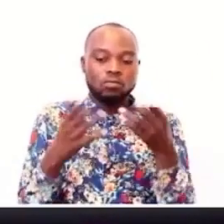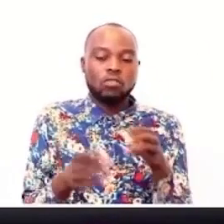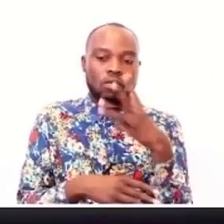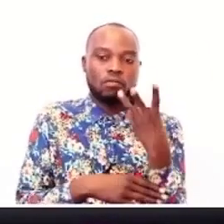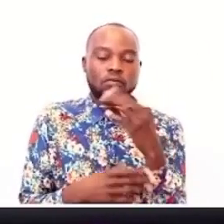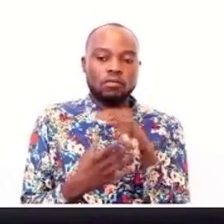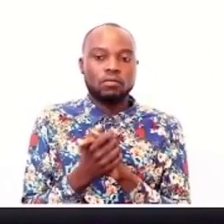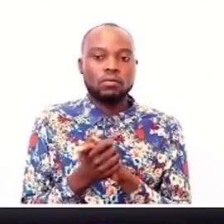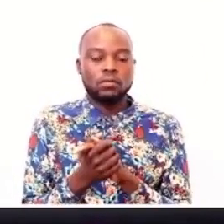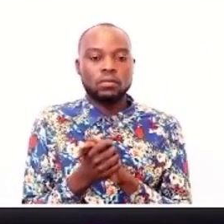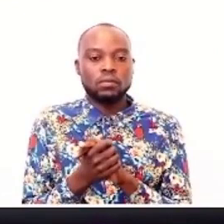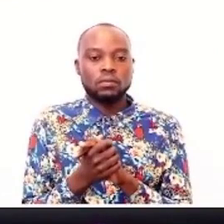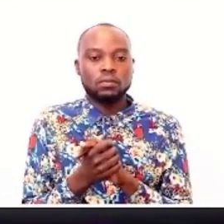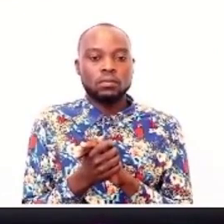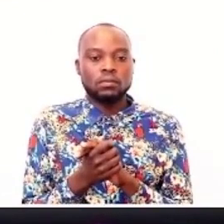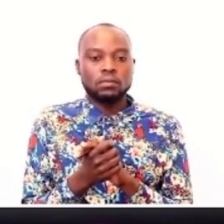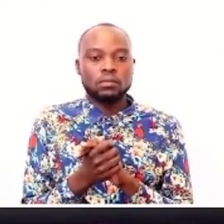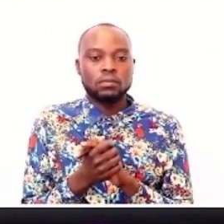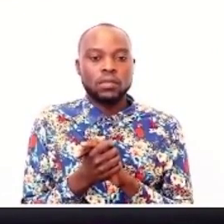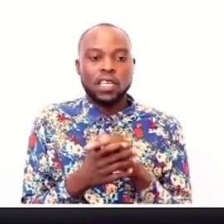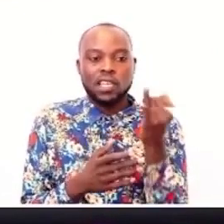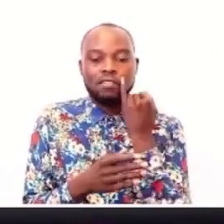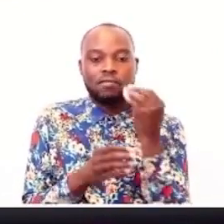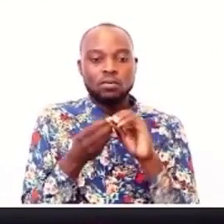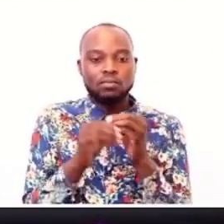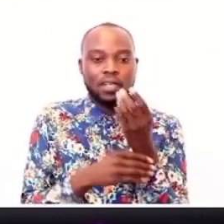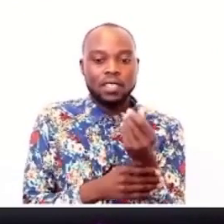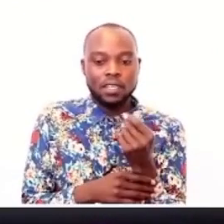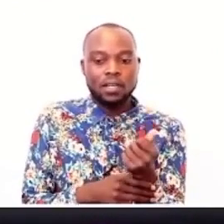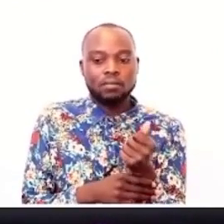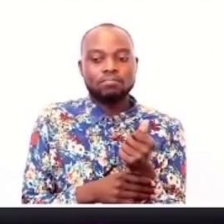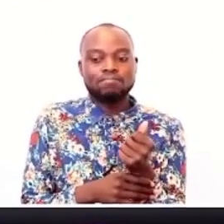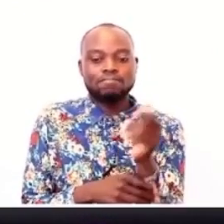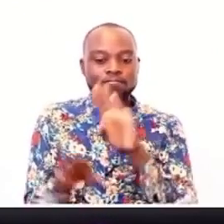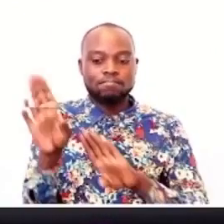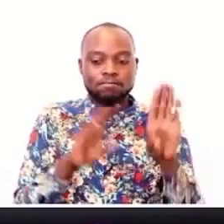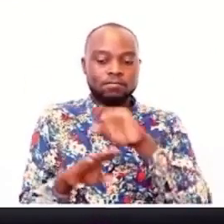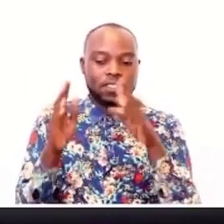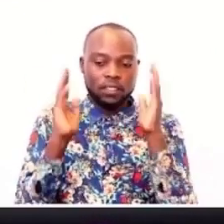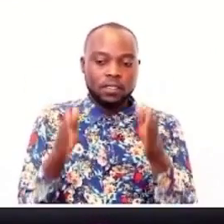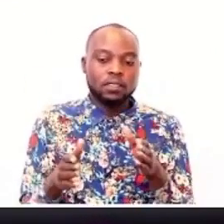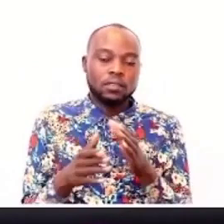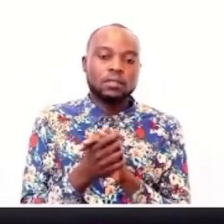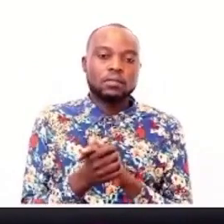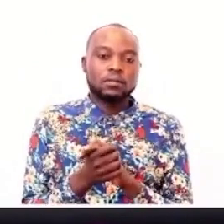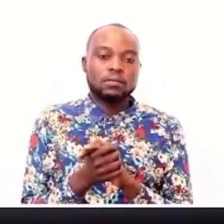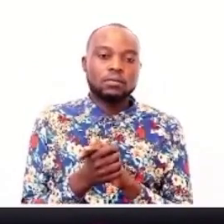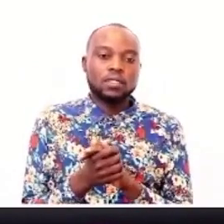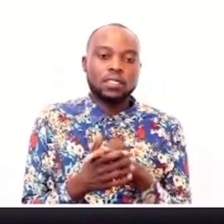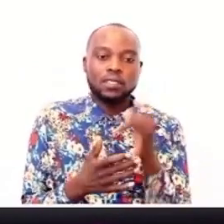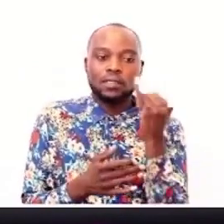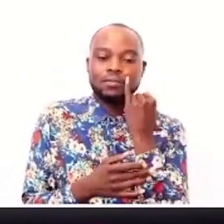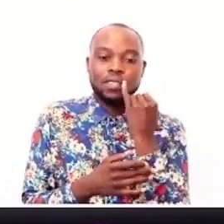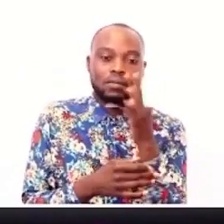we're generating money for climate justice, it still has to speak to the principles of taxation and debt